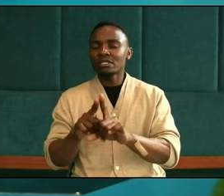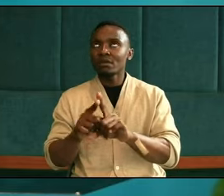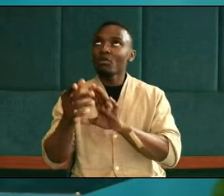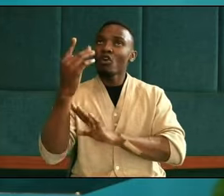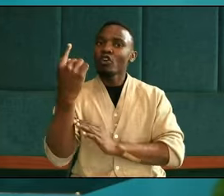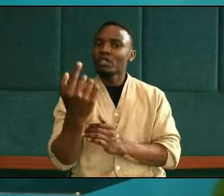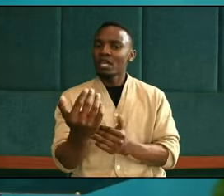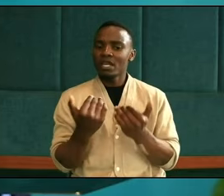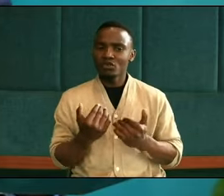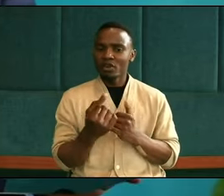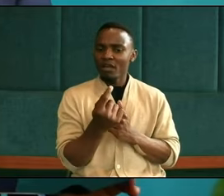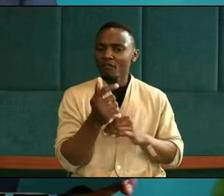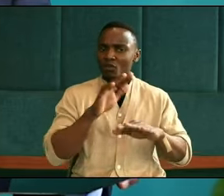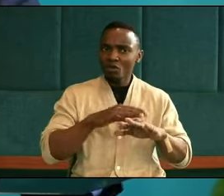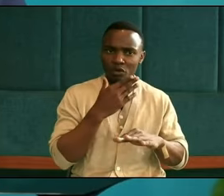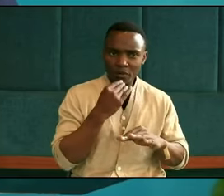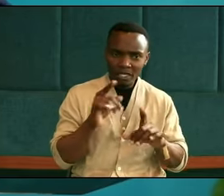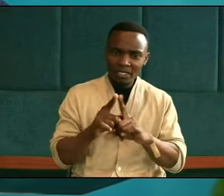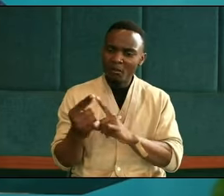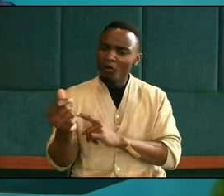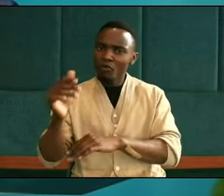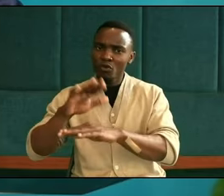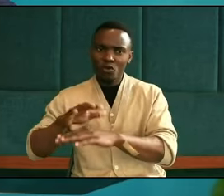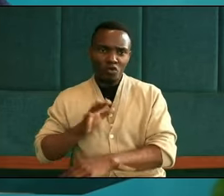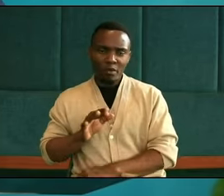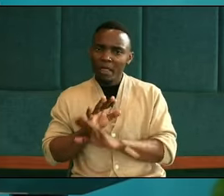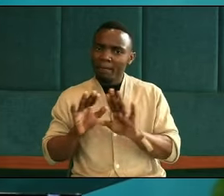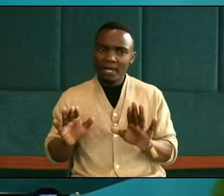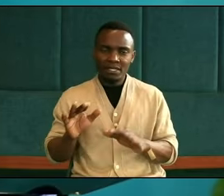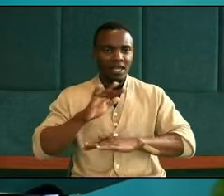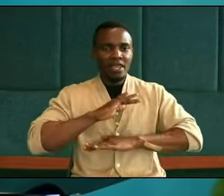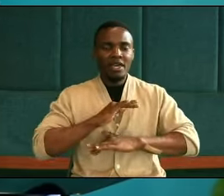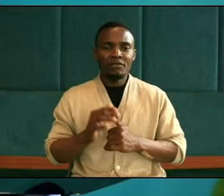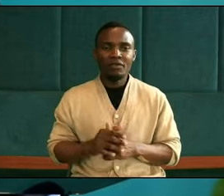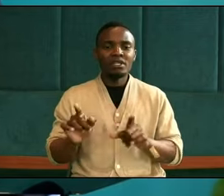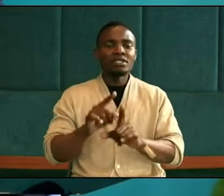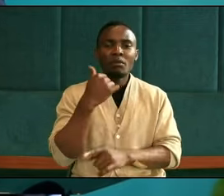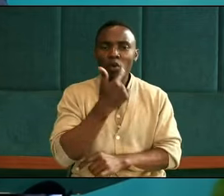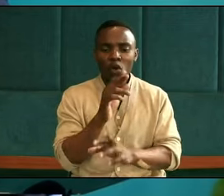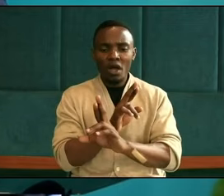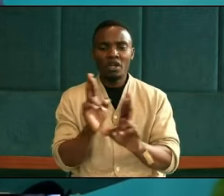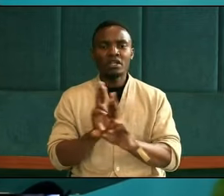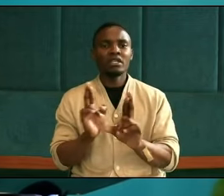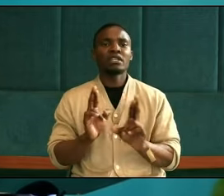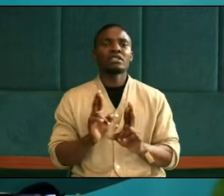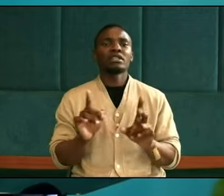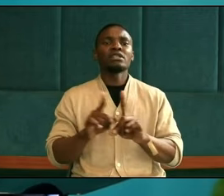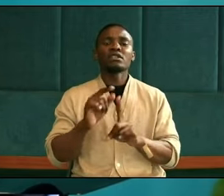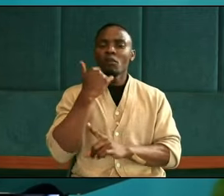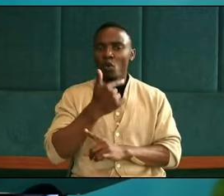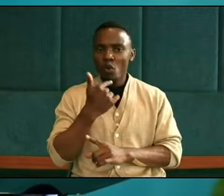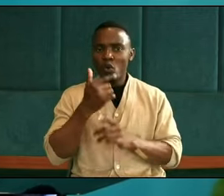men, a few good women. A few good men, a few good women who are ready and willing, who are